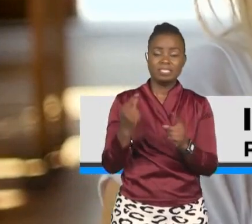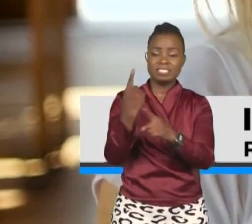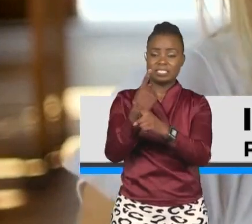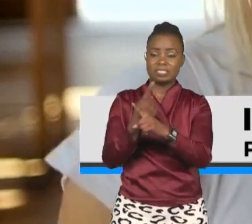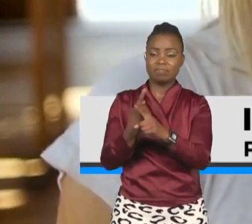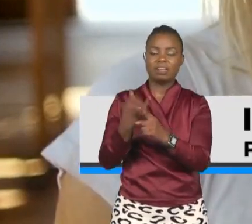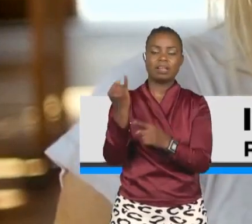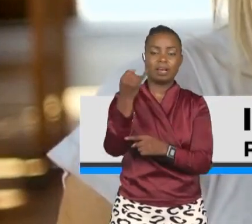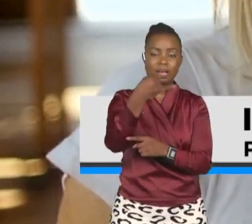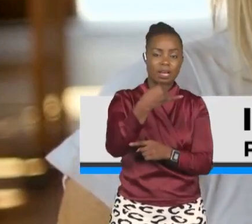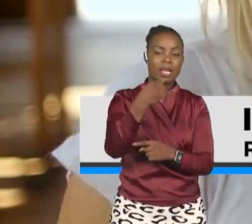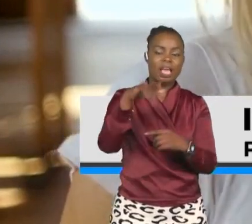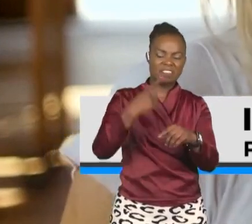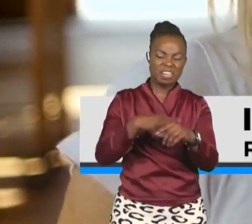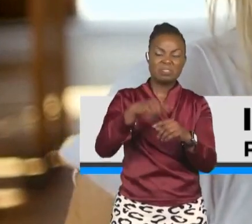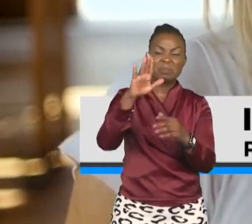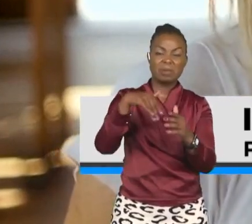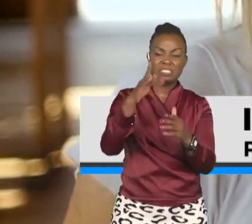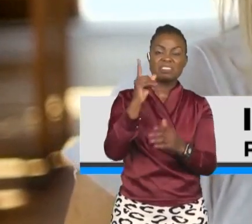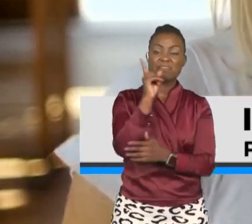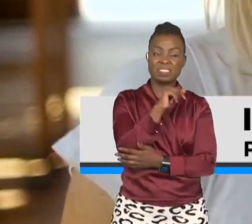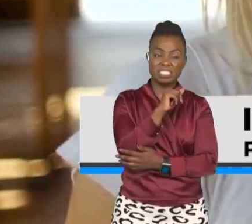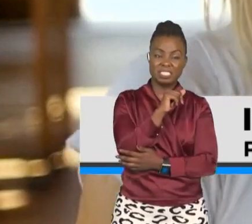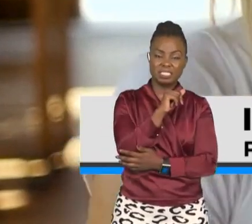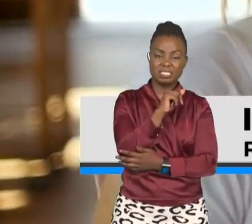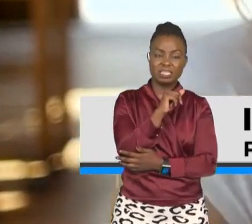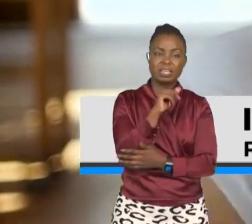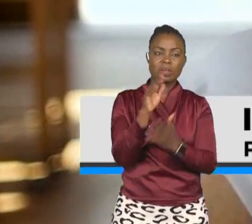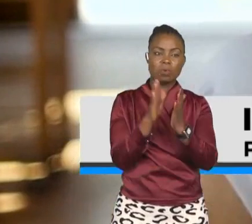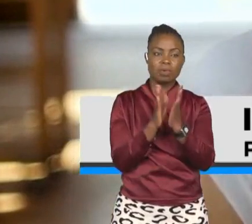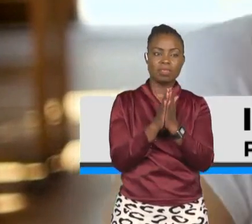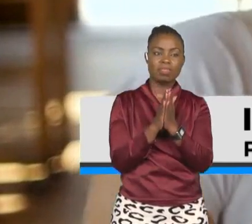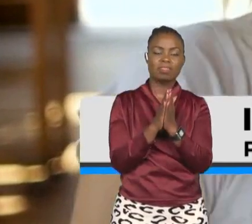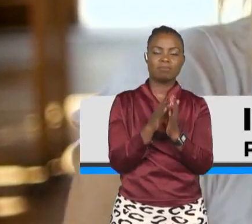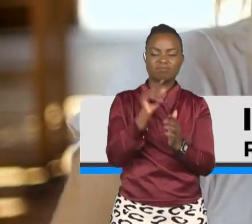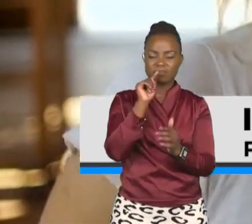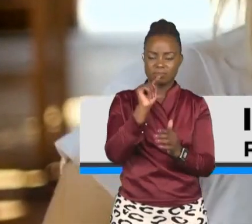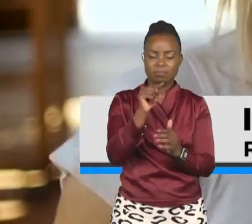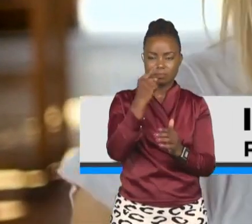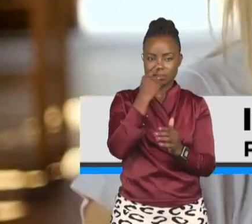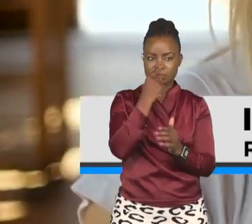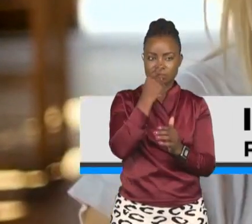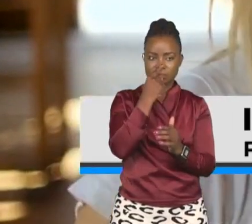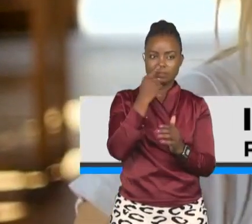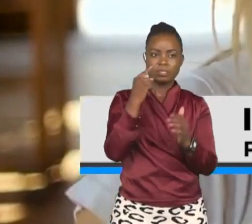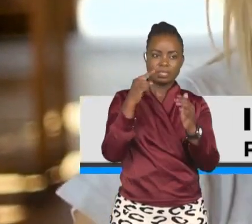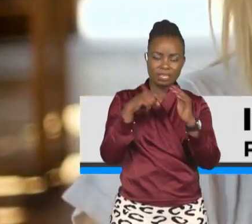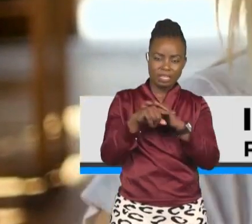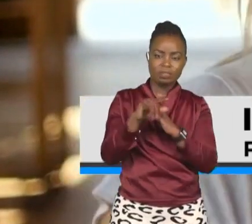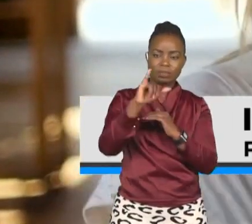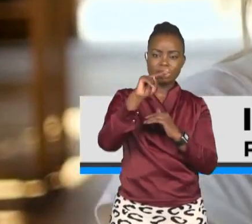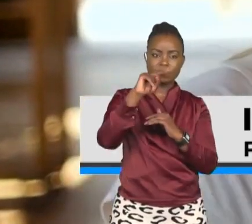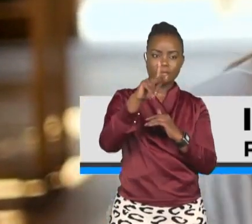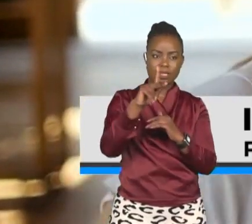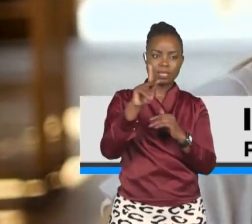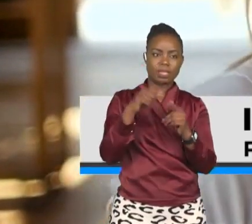and every time she paints a picture, she always finishes it by dipping her nose into beetroot ink, and she